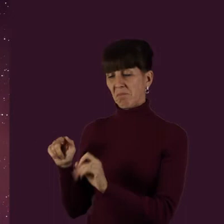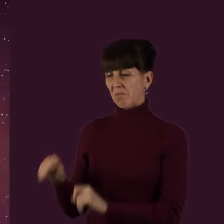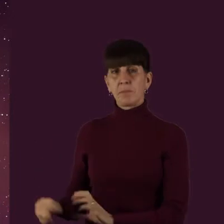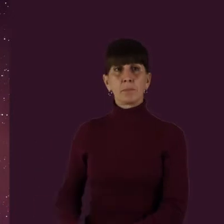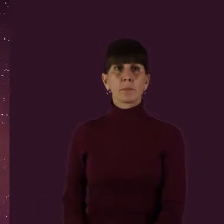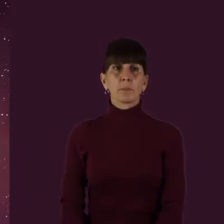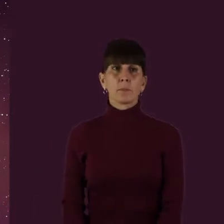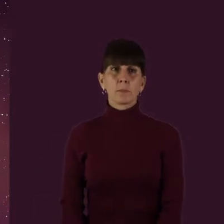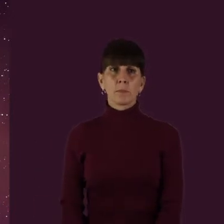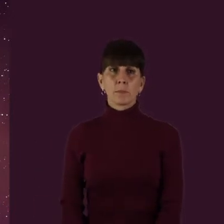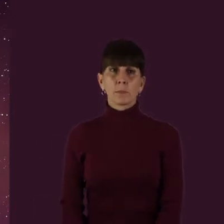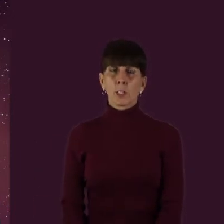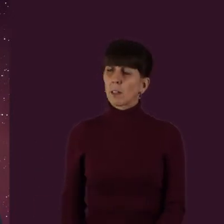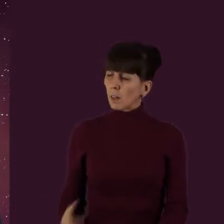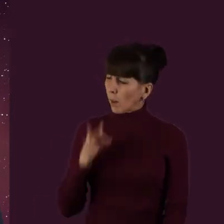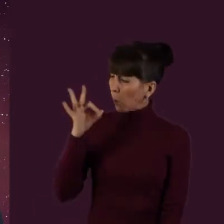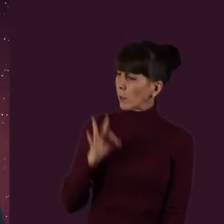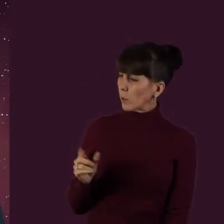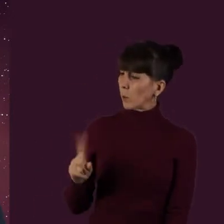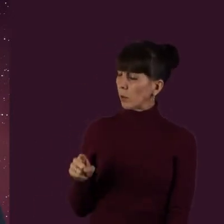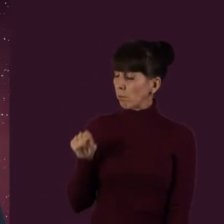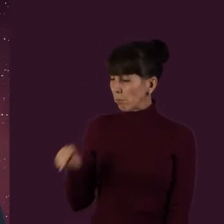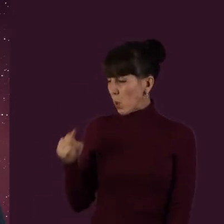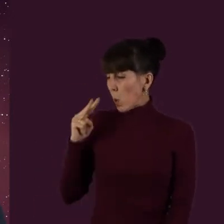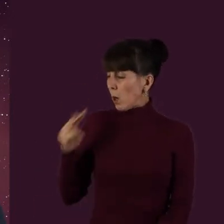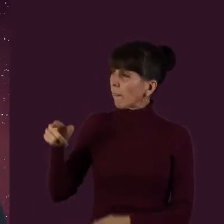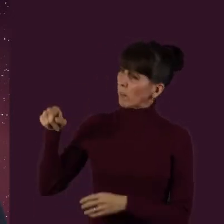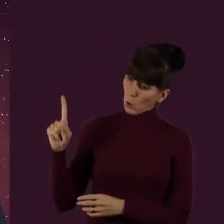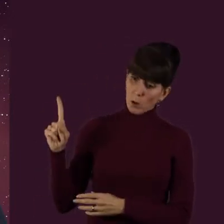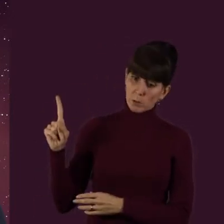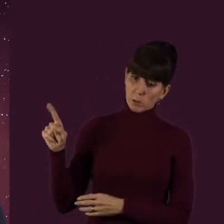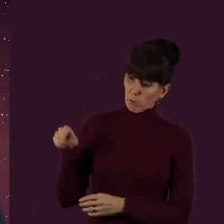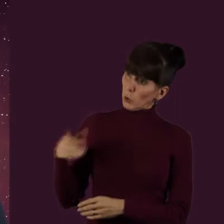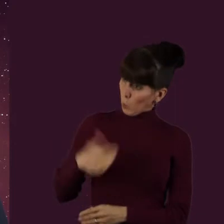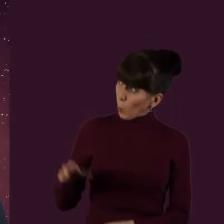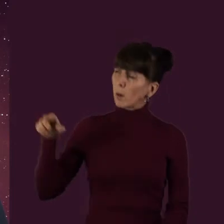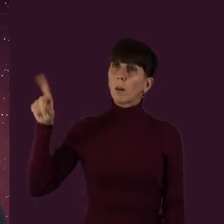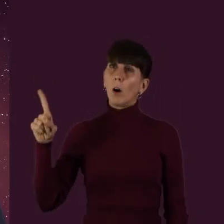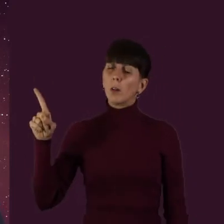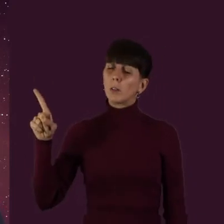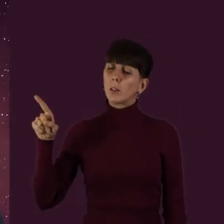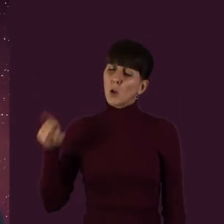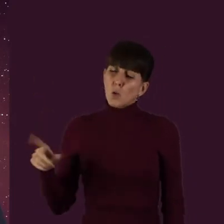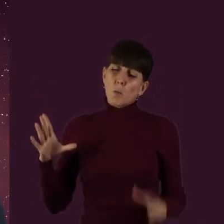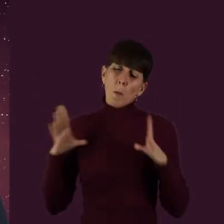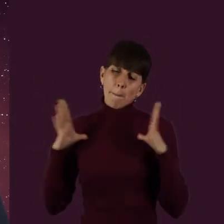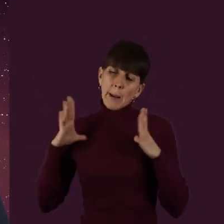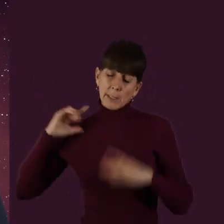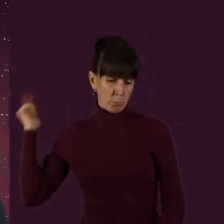Essentially, the question to the shepherds was, are you looking for God? Are you up for going on this journey and meeting with